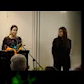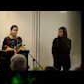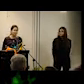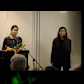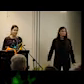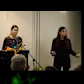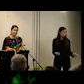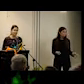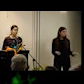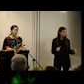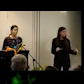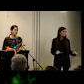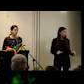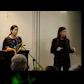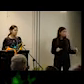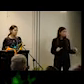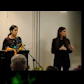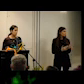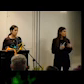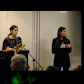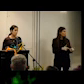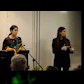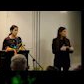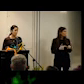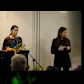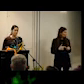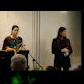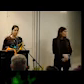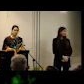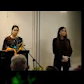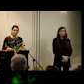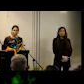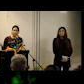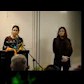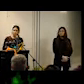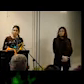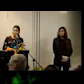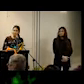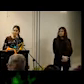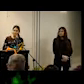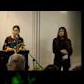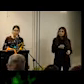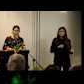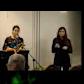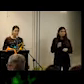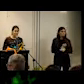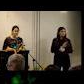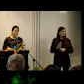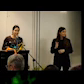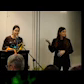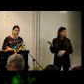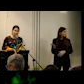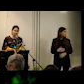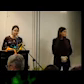Okay, so now we've reached the Q&A portion of the talk. So I'd like to invite all the speakers to come up.